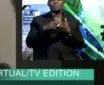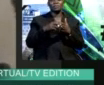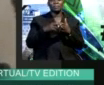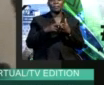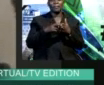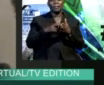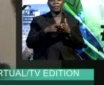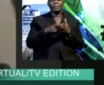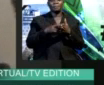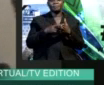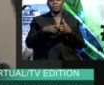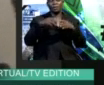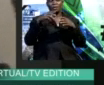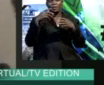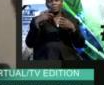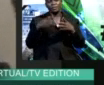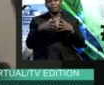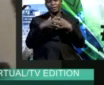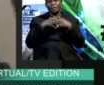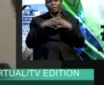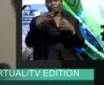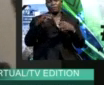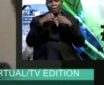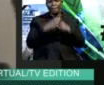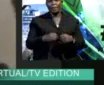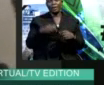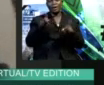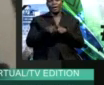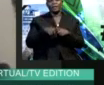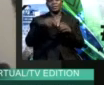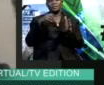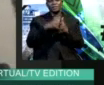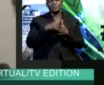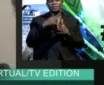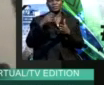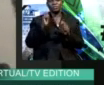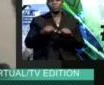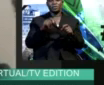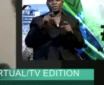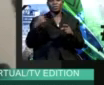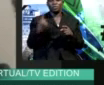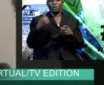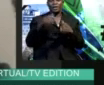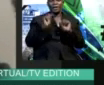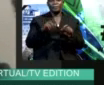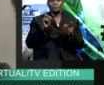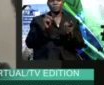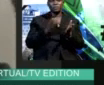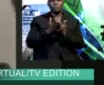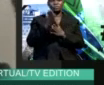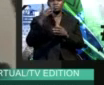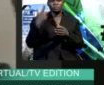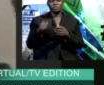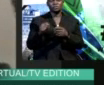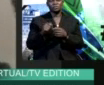5 to 10 gigawatts of power. But TCN is only able through, I think, the